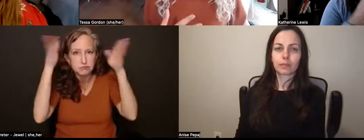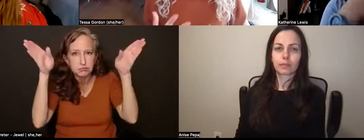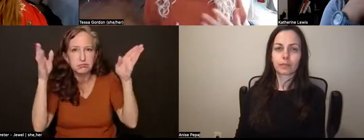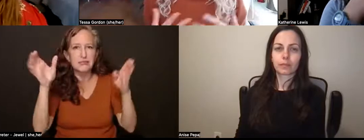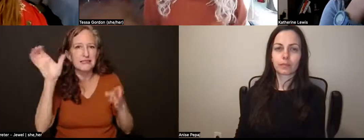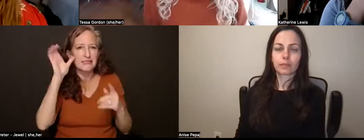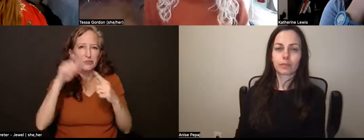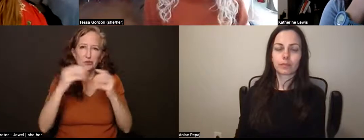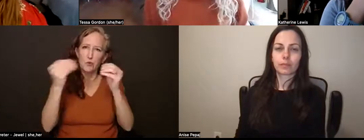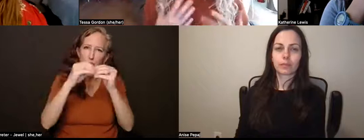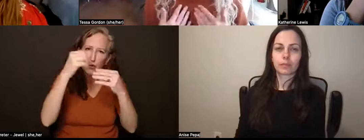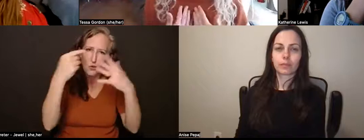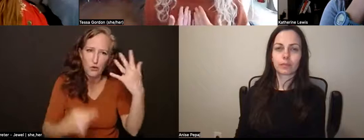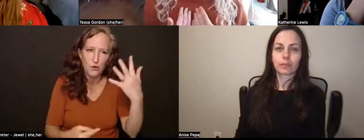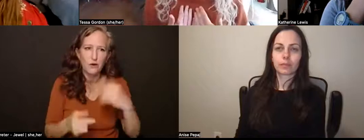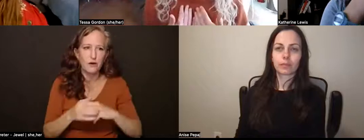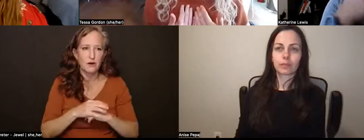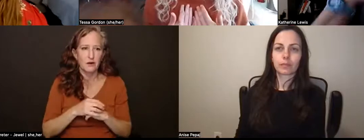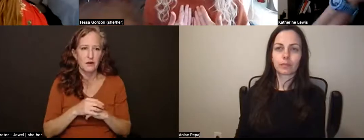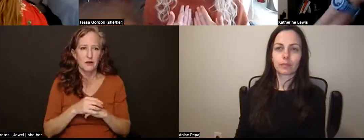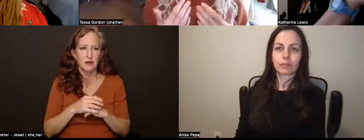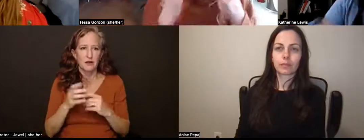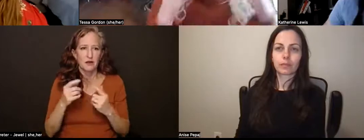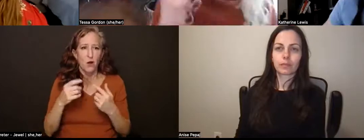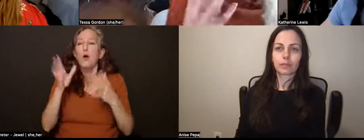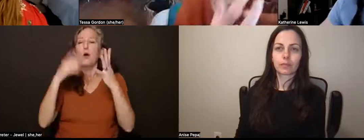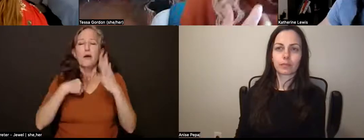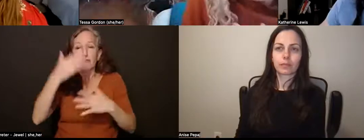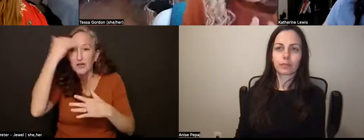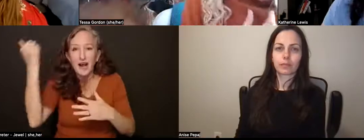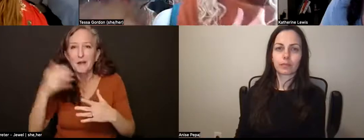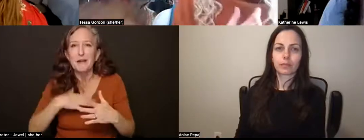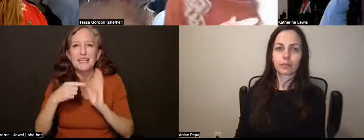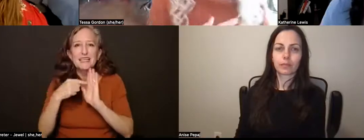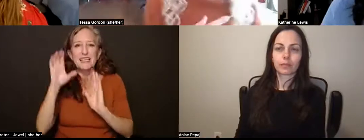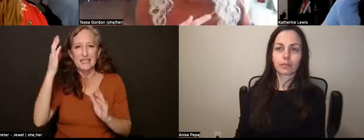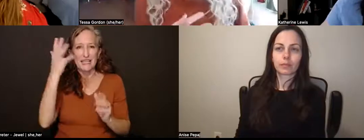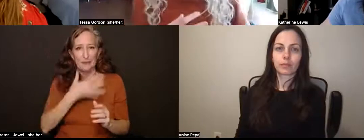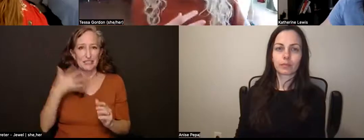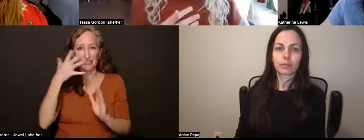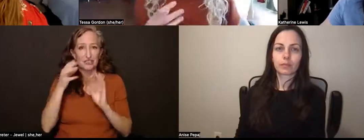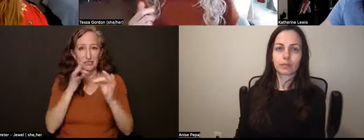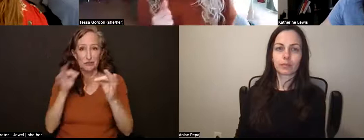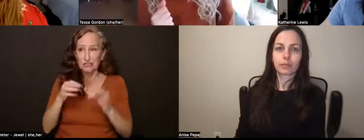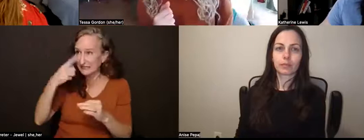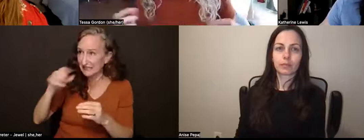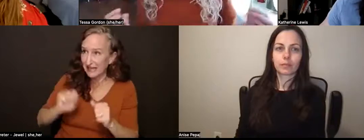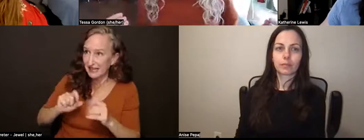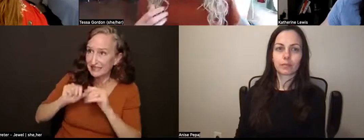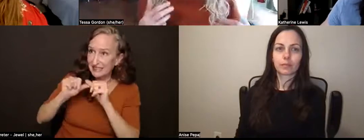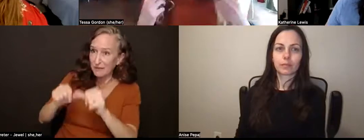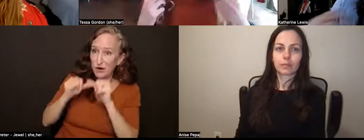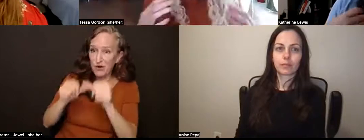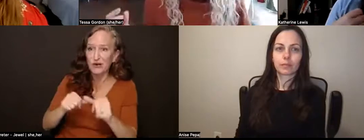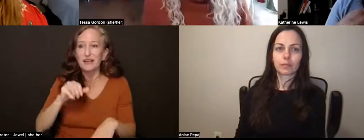to think on how to answer. Am I supposed to do an image introduction? Oh my gosh, so I got so excited. Oh, can I keep going? You're this is